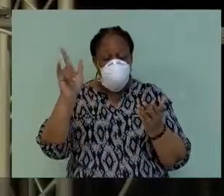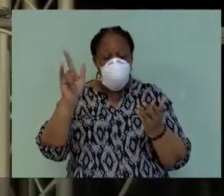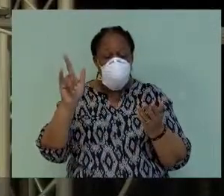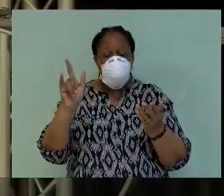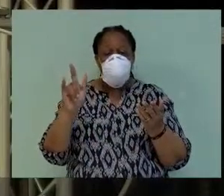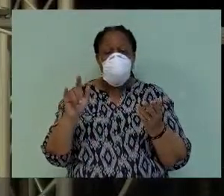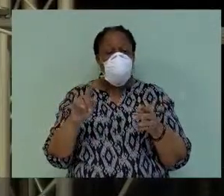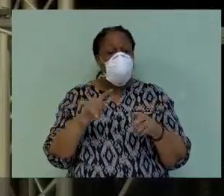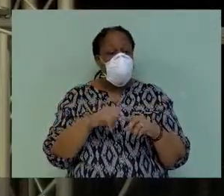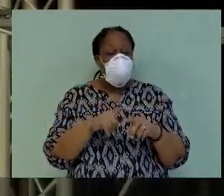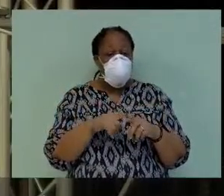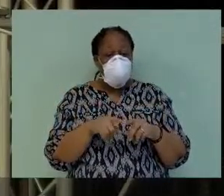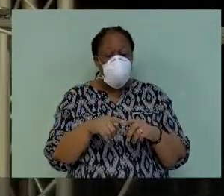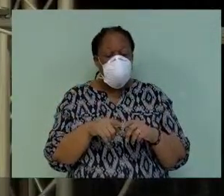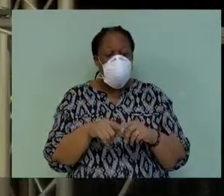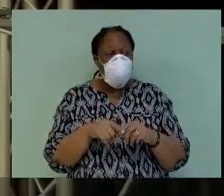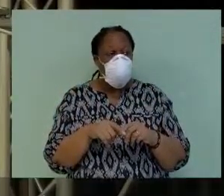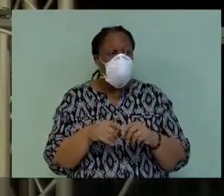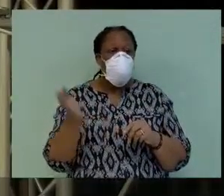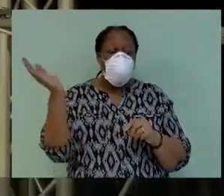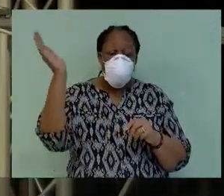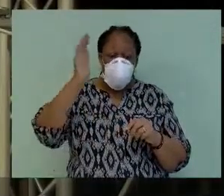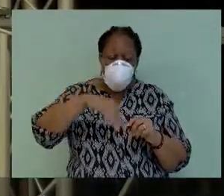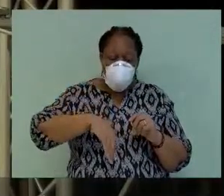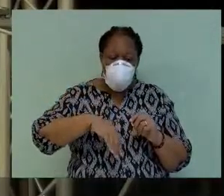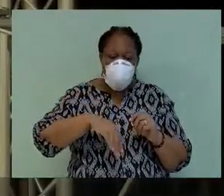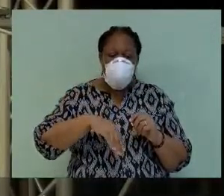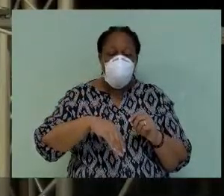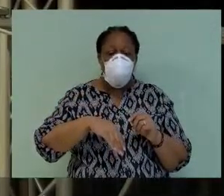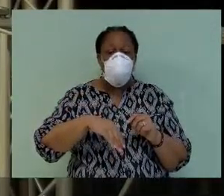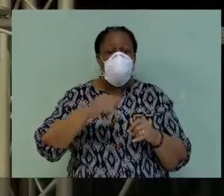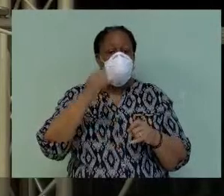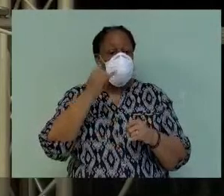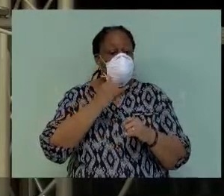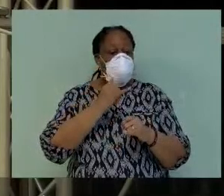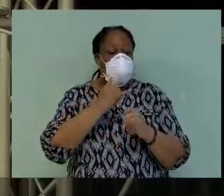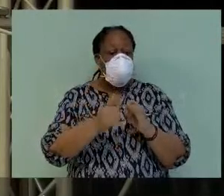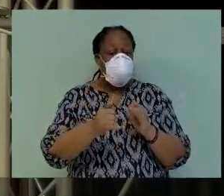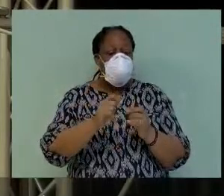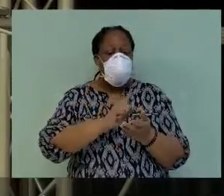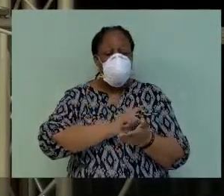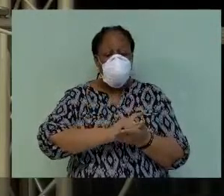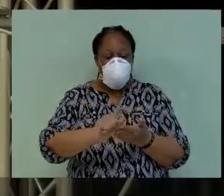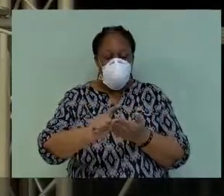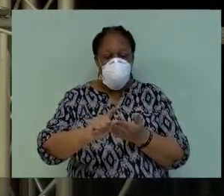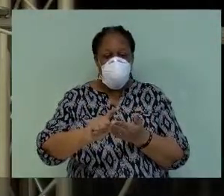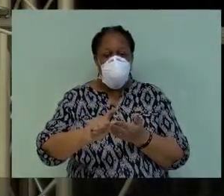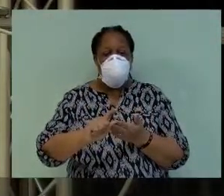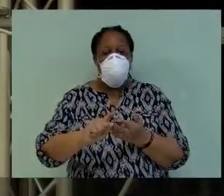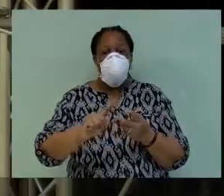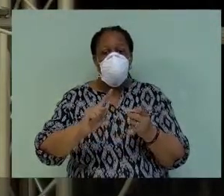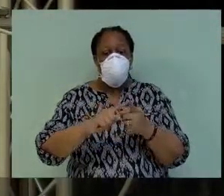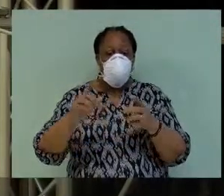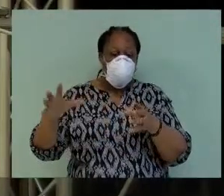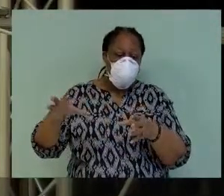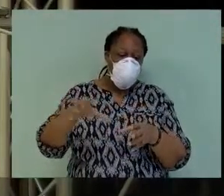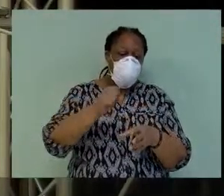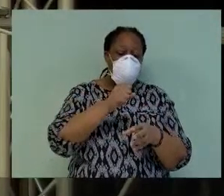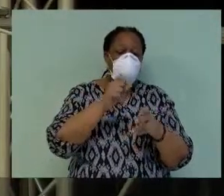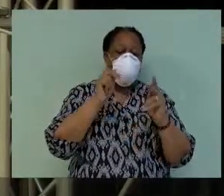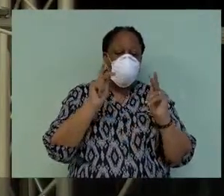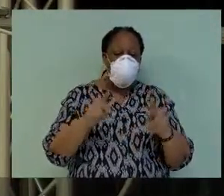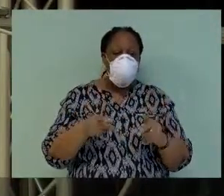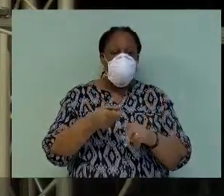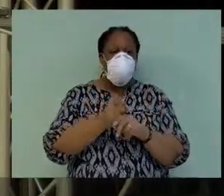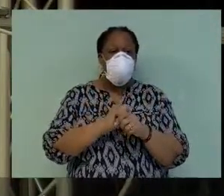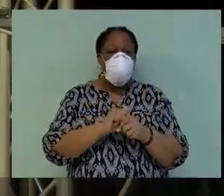by seaborne, that would have come in as recently as last week, if my memory is correct, to extract Ross